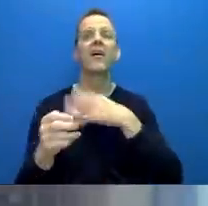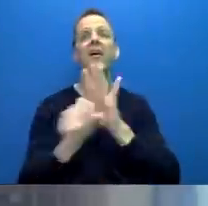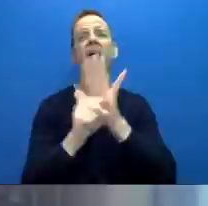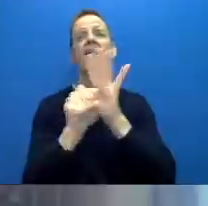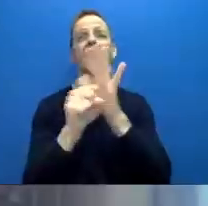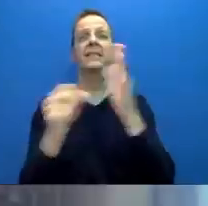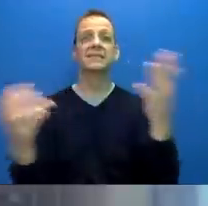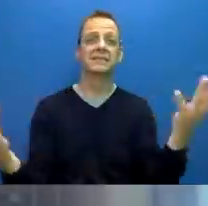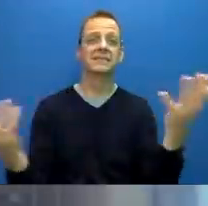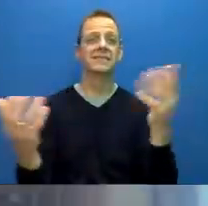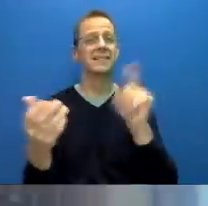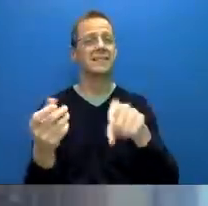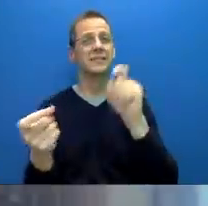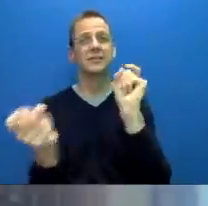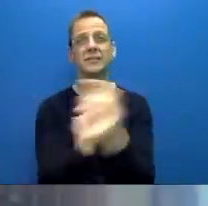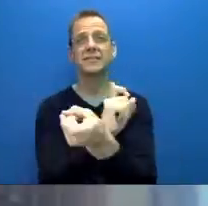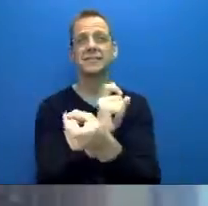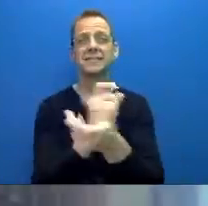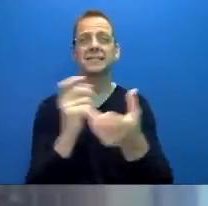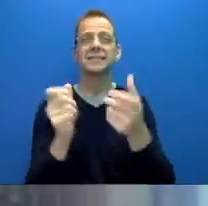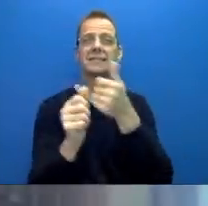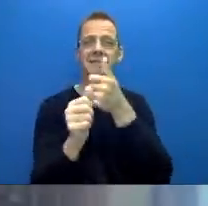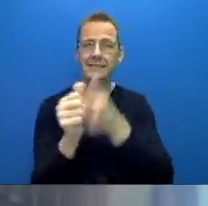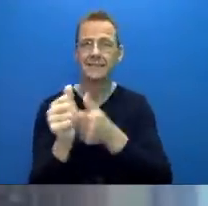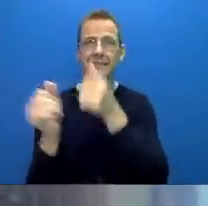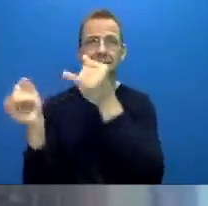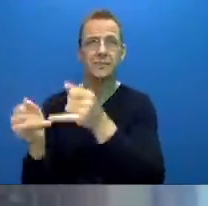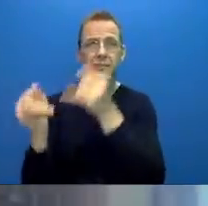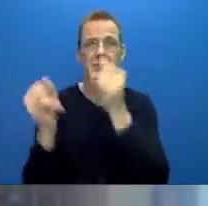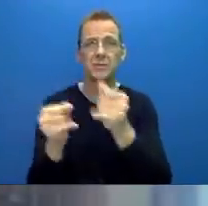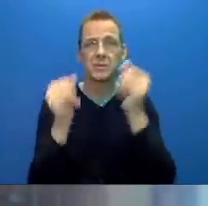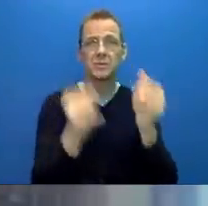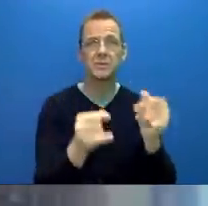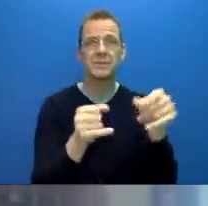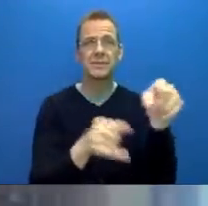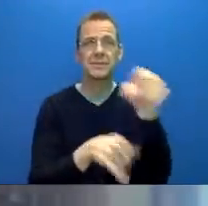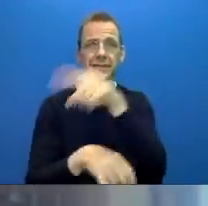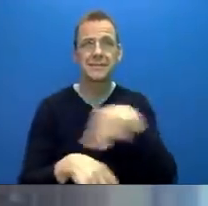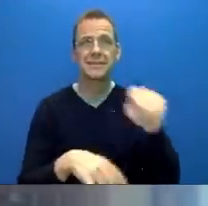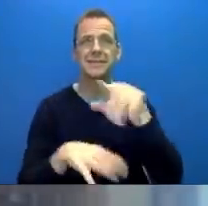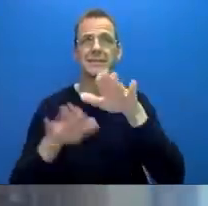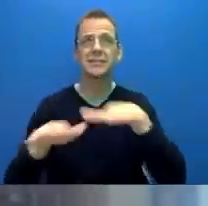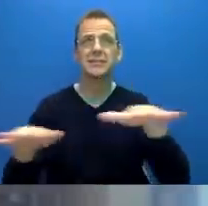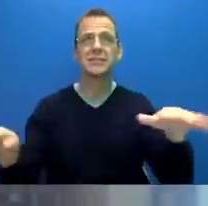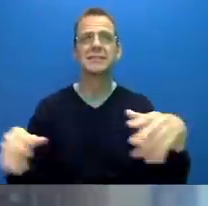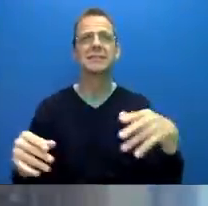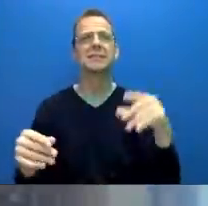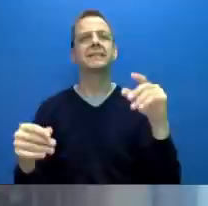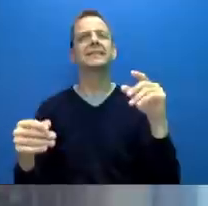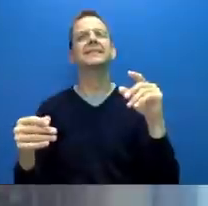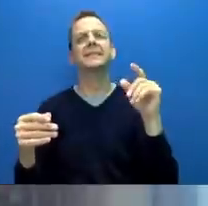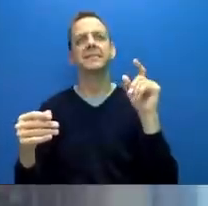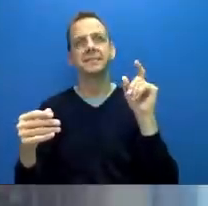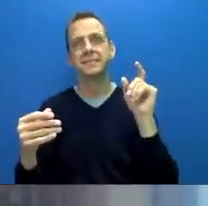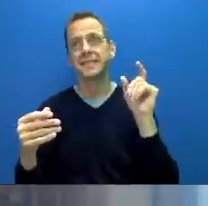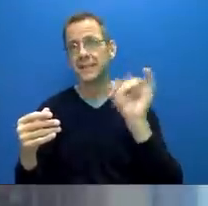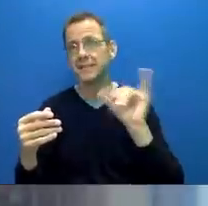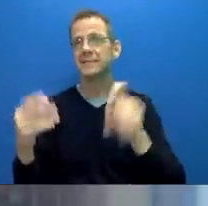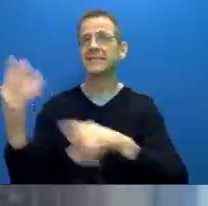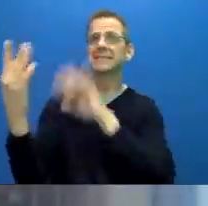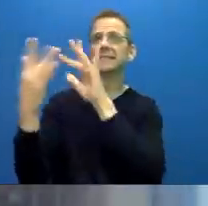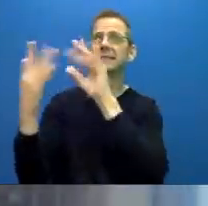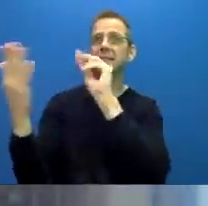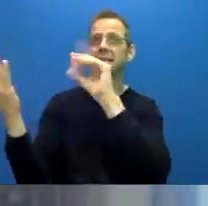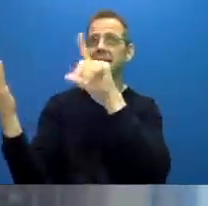And keep calling your MLAs, keep pushing your MLAs. I think in some ways these grassroots efforts have and will continue to be